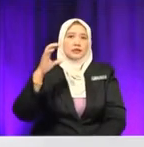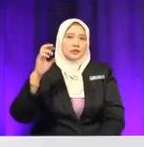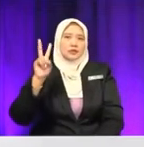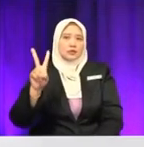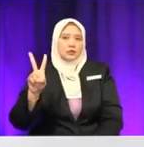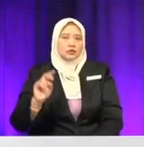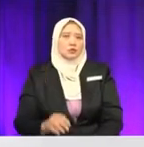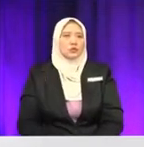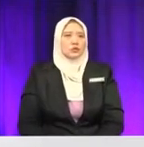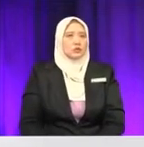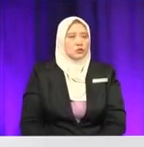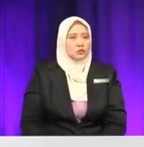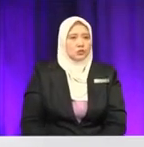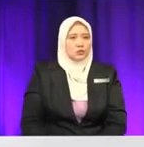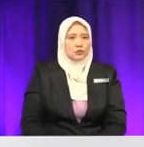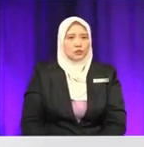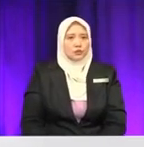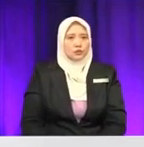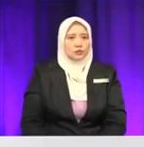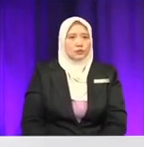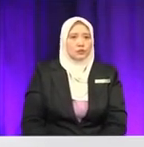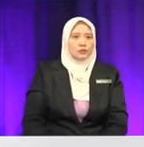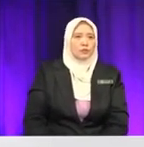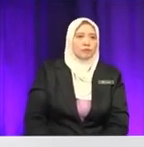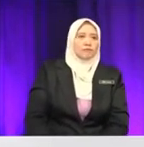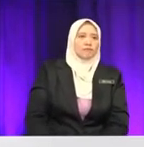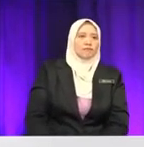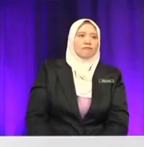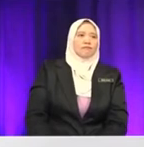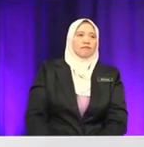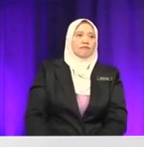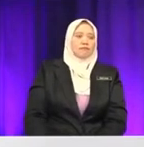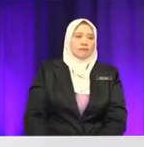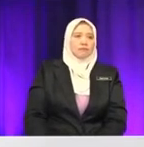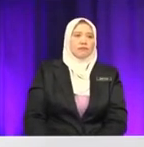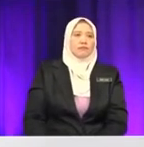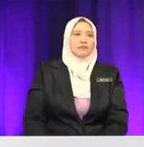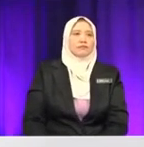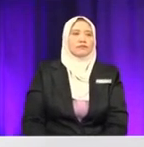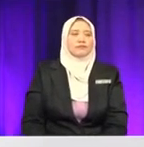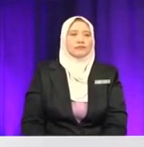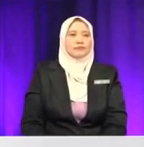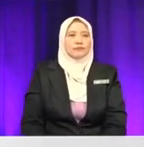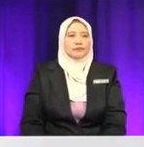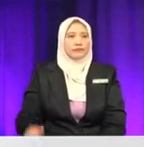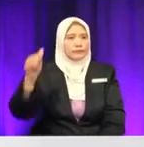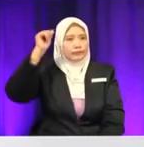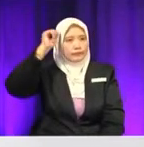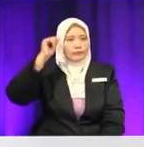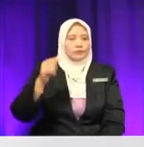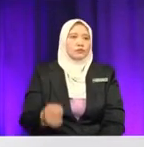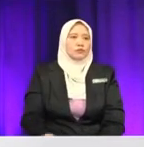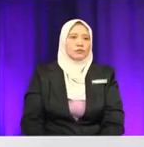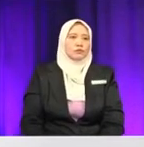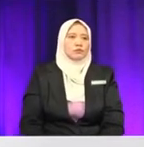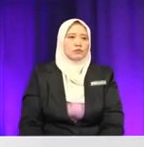Grows C2. So who wants to give it a shot? Over to you. Anyone? Madam, can I try? Okay, Ideal. What's your question, Ideal? Why, what,